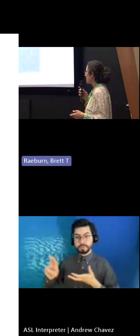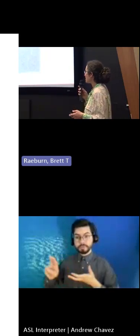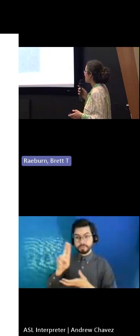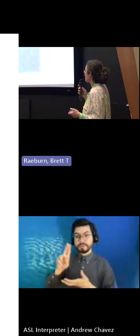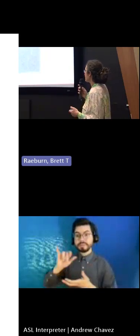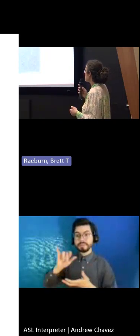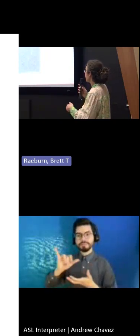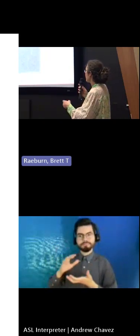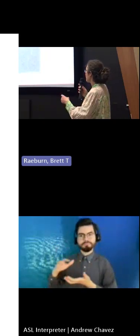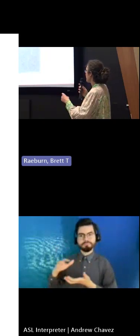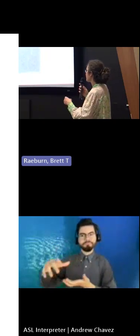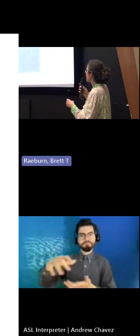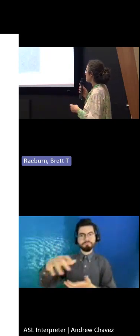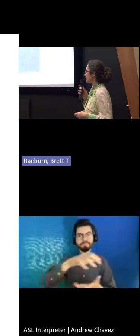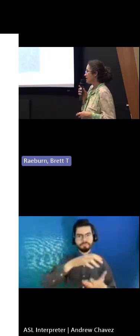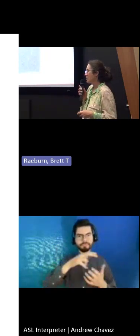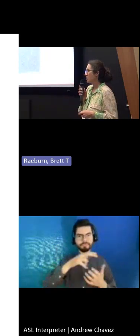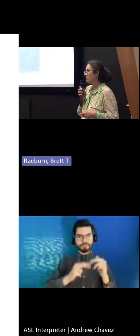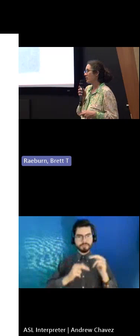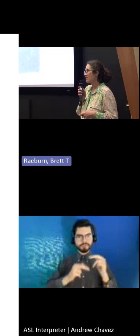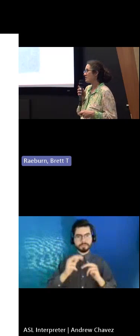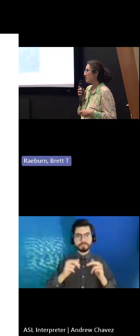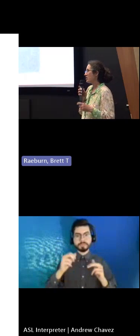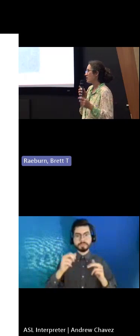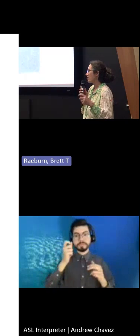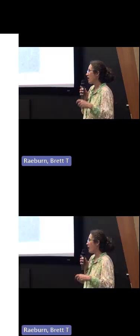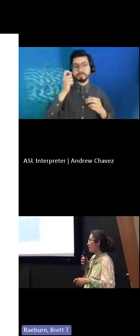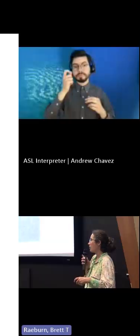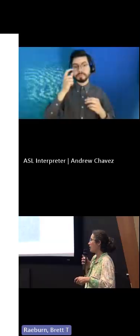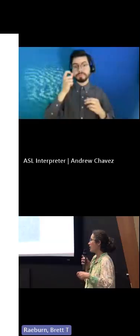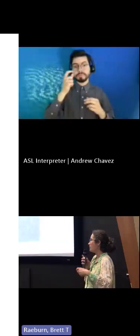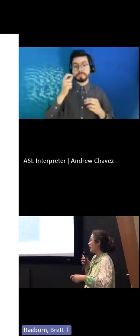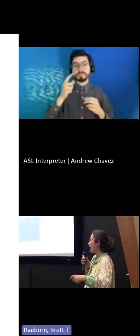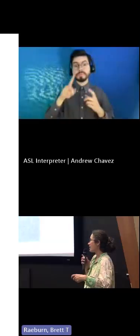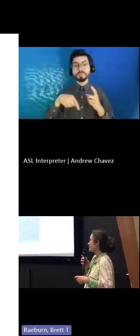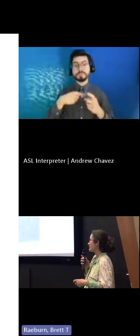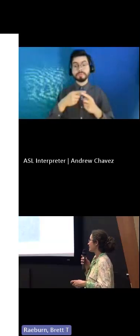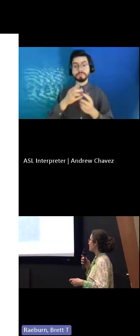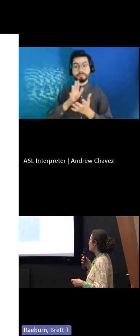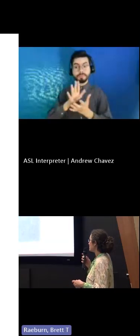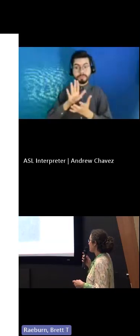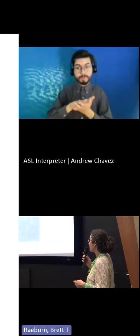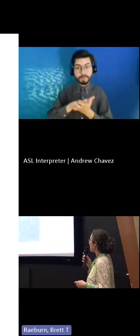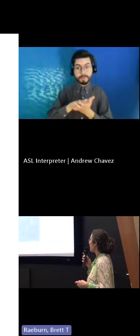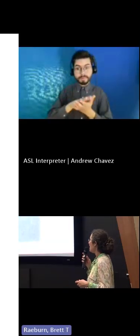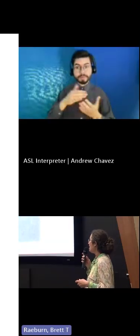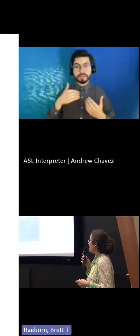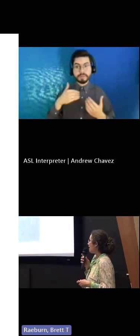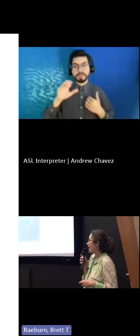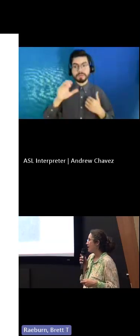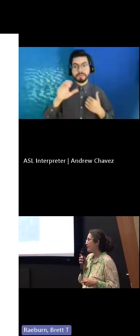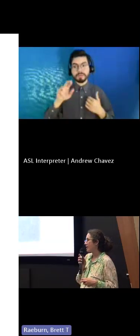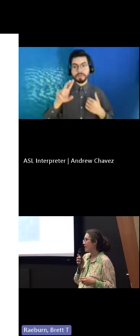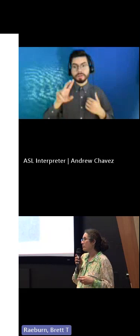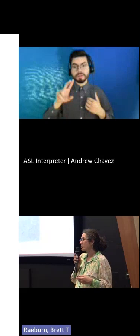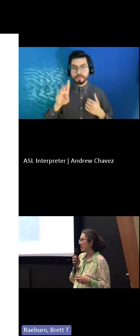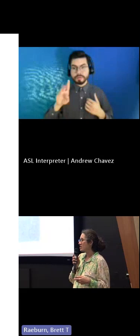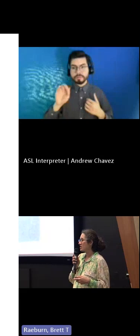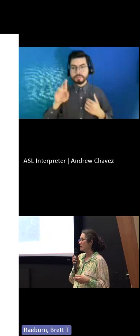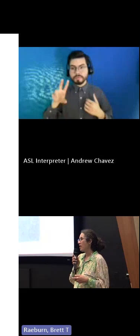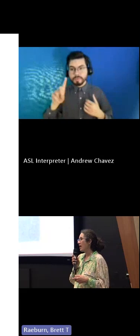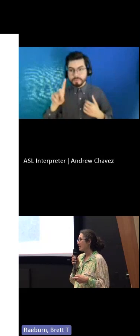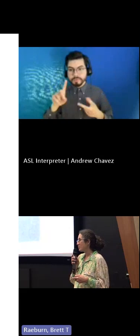were changing. So basically, when you press something, you have cardboard and blotters and newspaper. And he